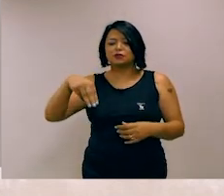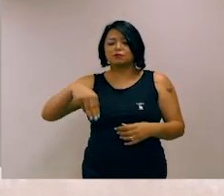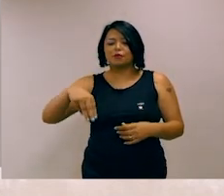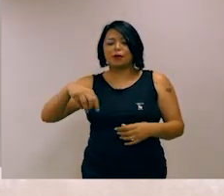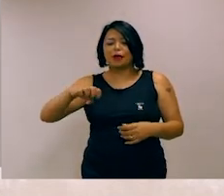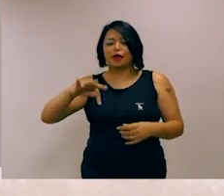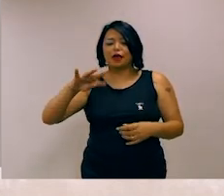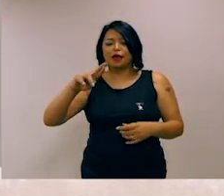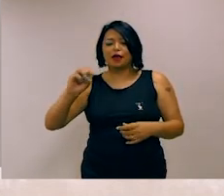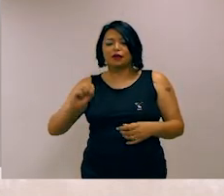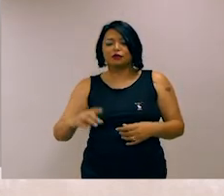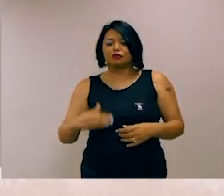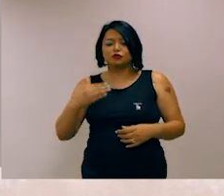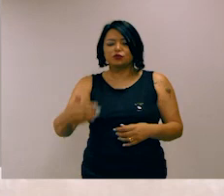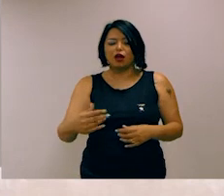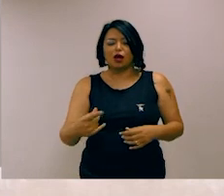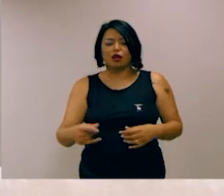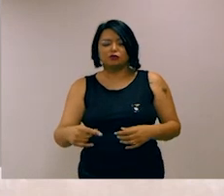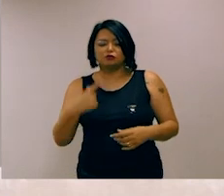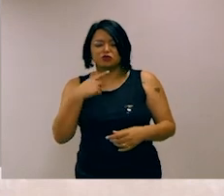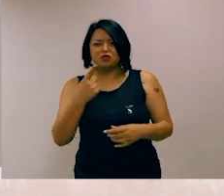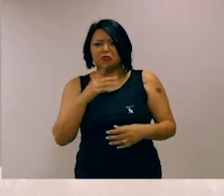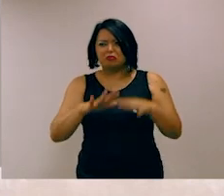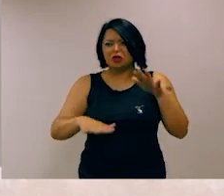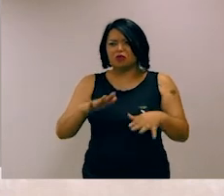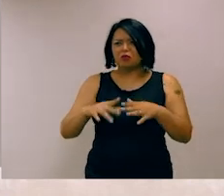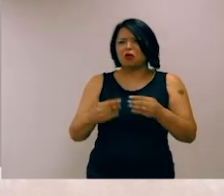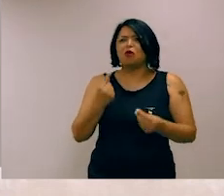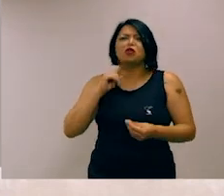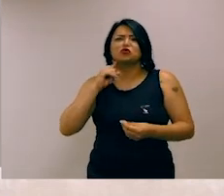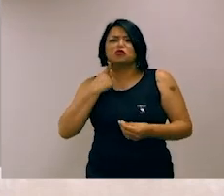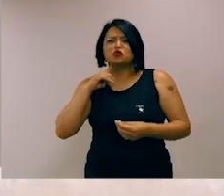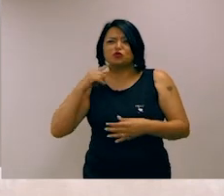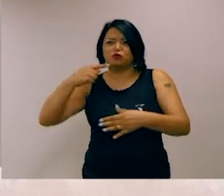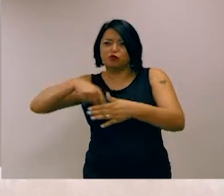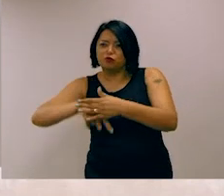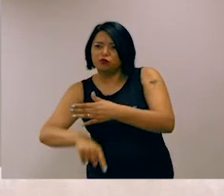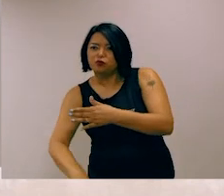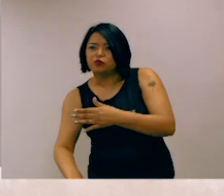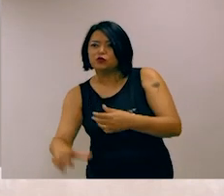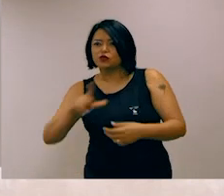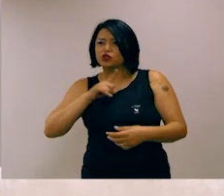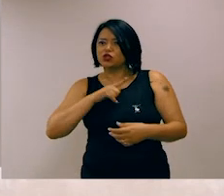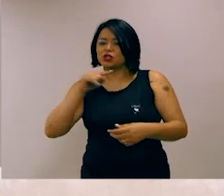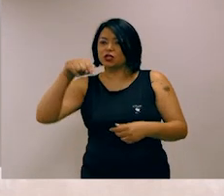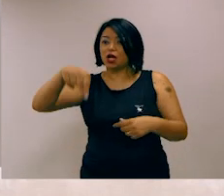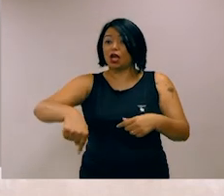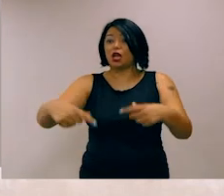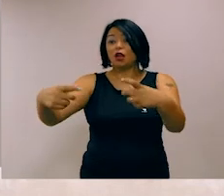in which they identify the estimated depth of tailings in each location.